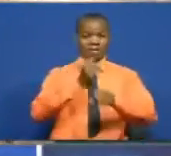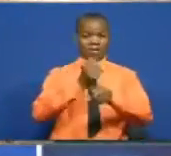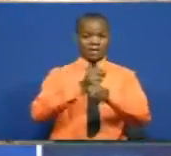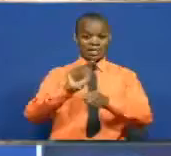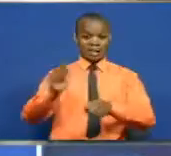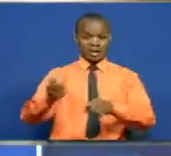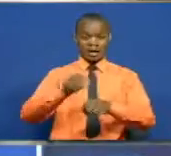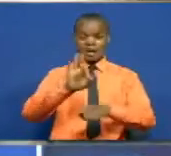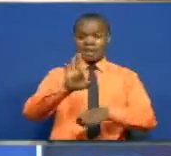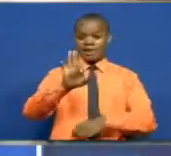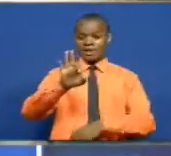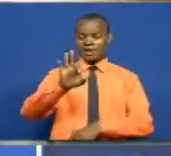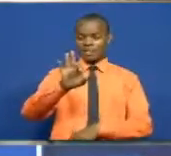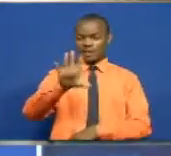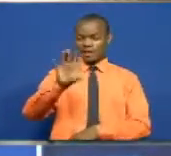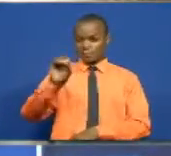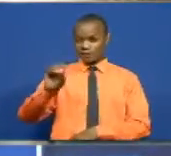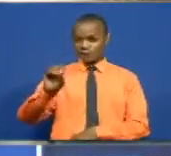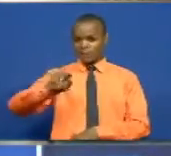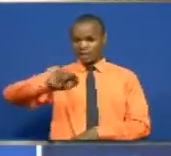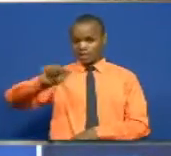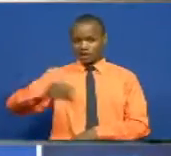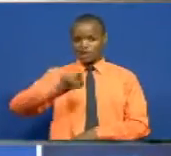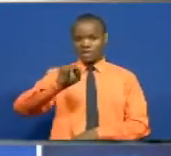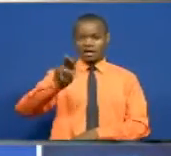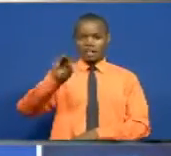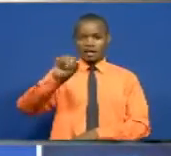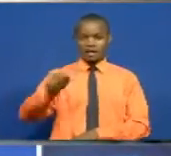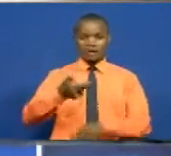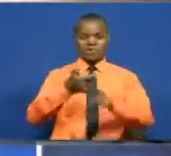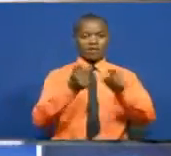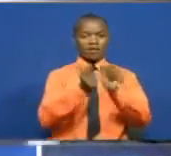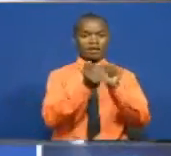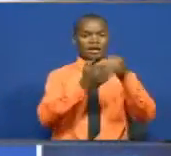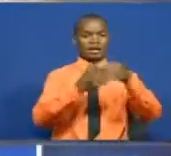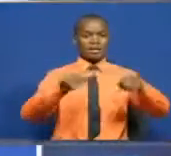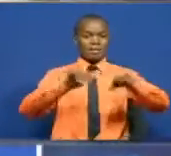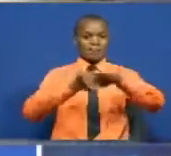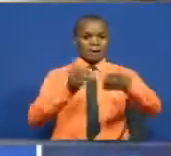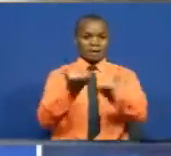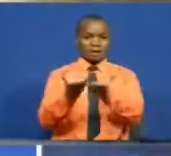ton sailing on duty-free sugar imports from its 19-member trading bloc.